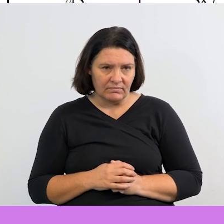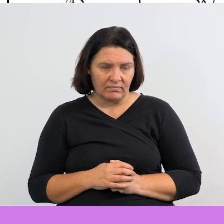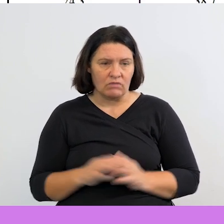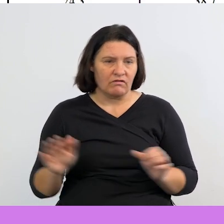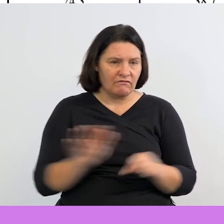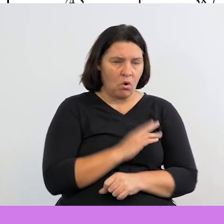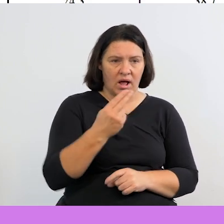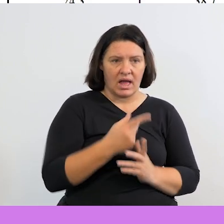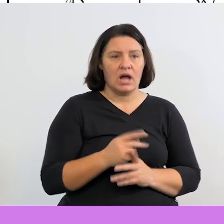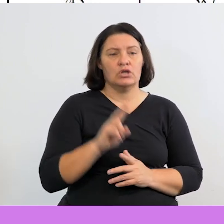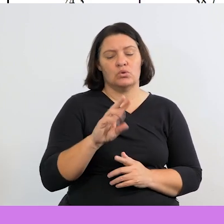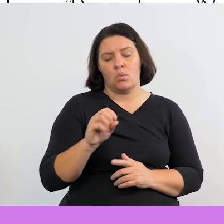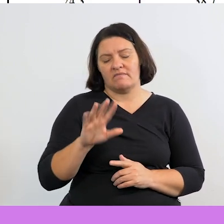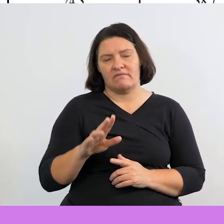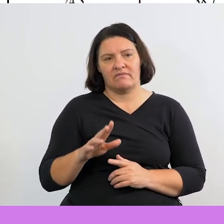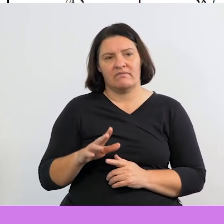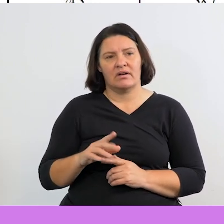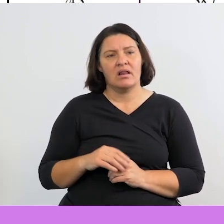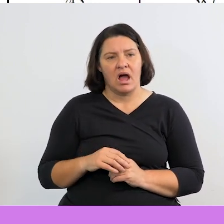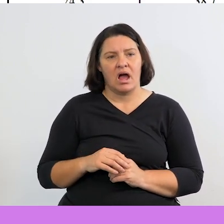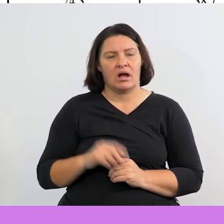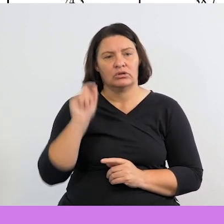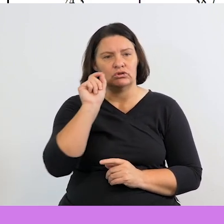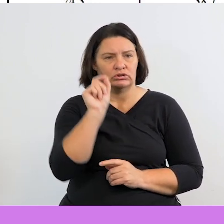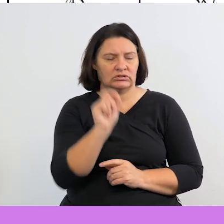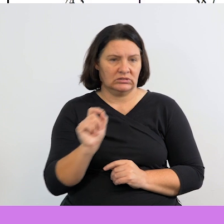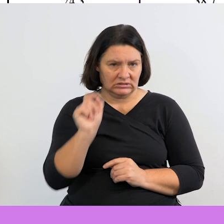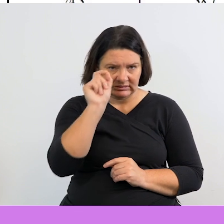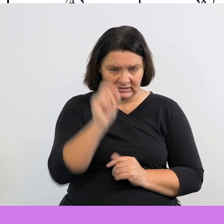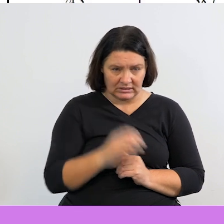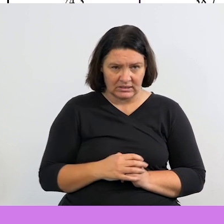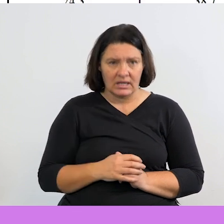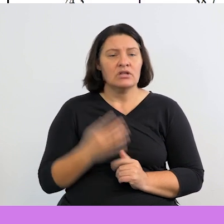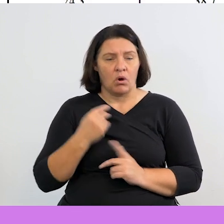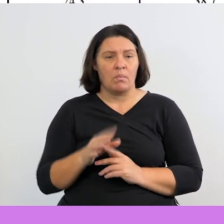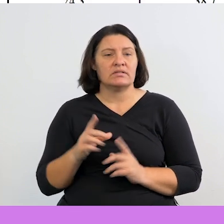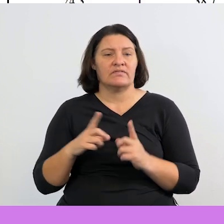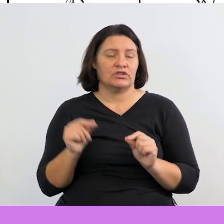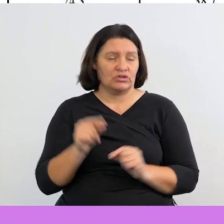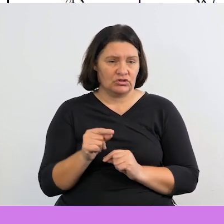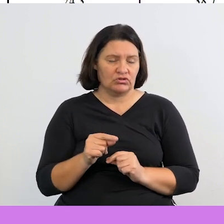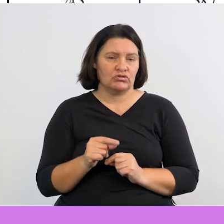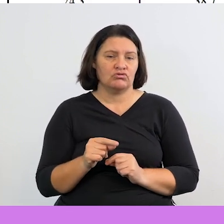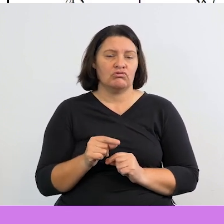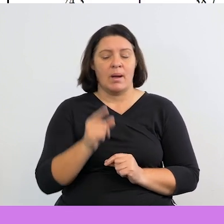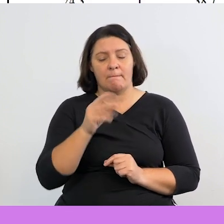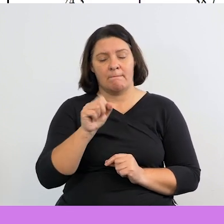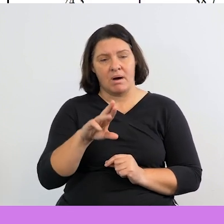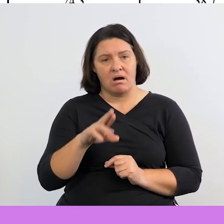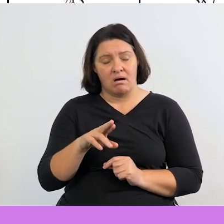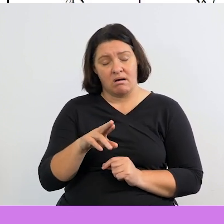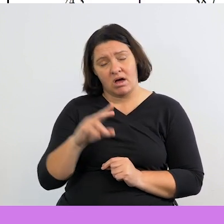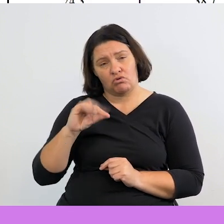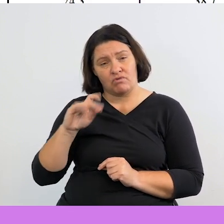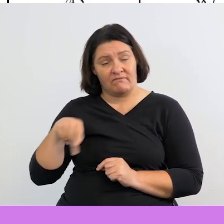colored in completely, and 2015 is like dotted lines there. Okay, so we have to complete this bar